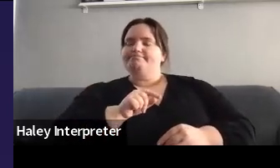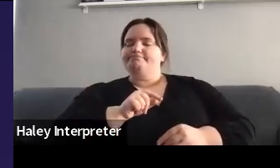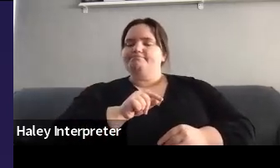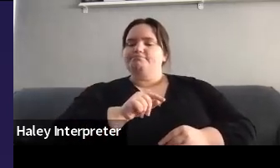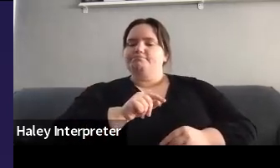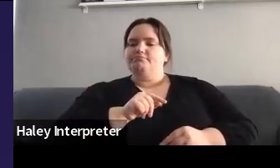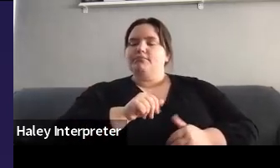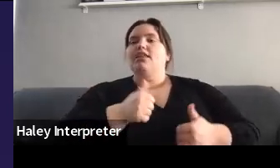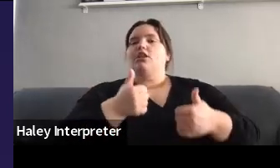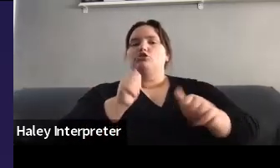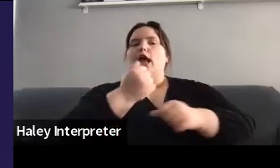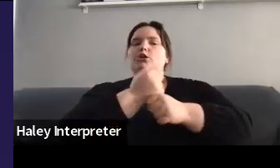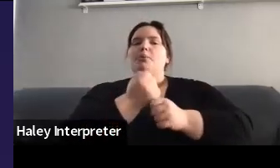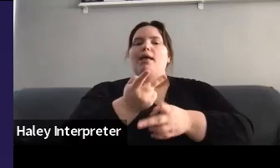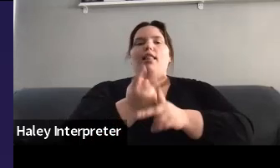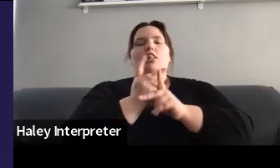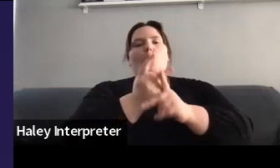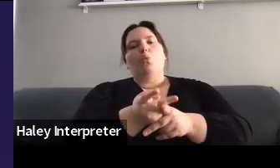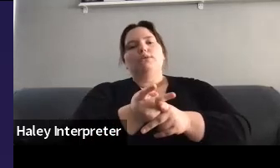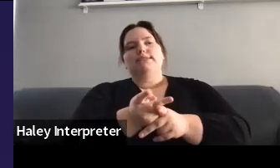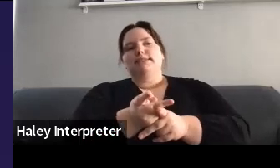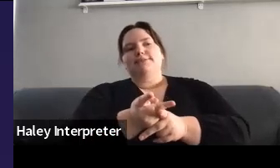they try to make the loans um,